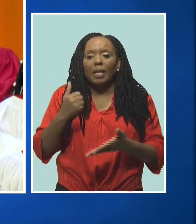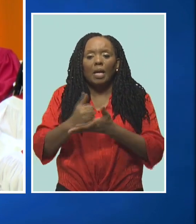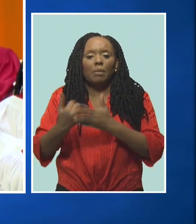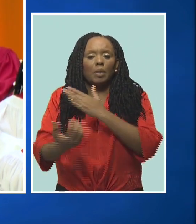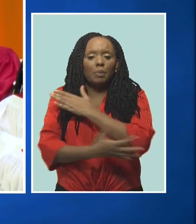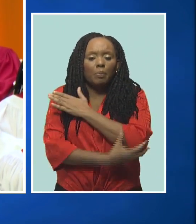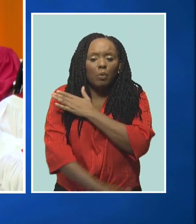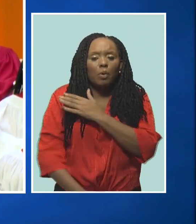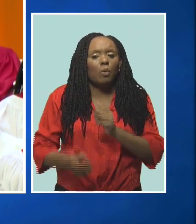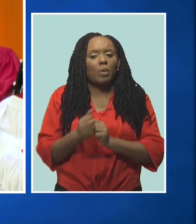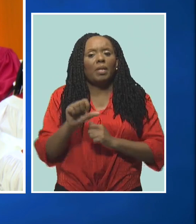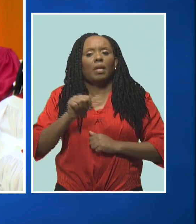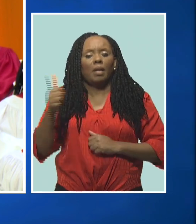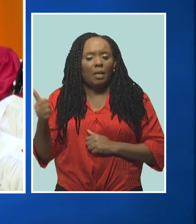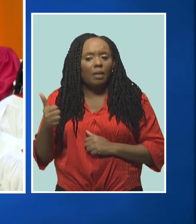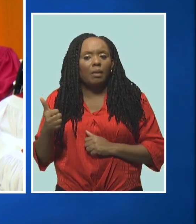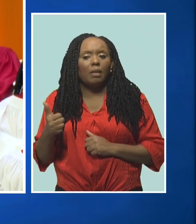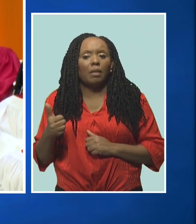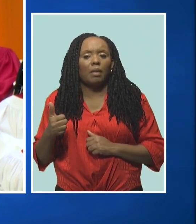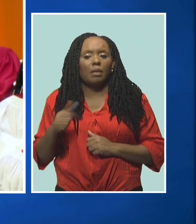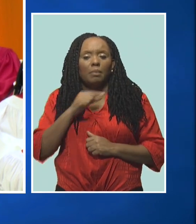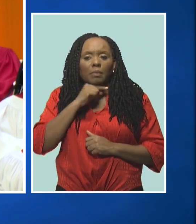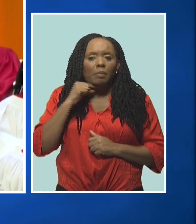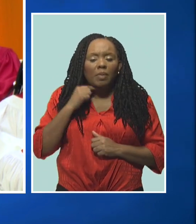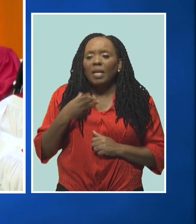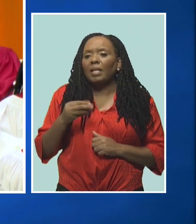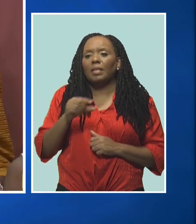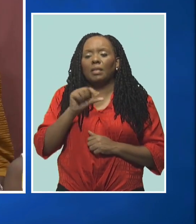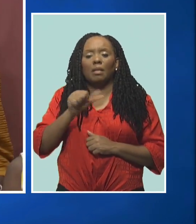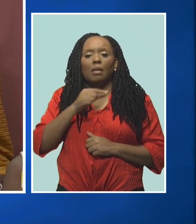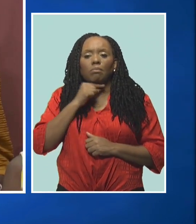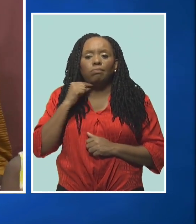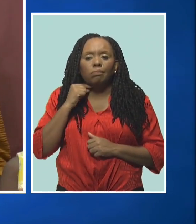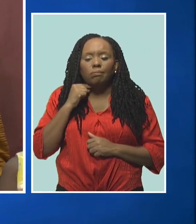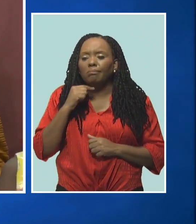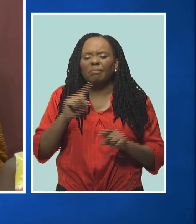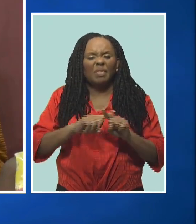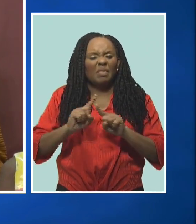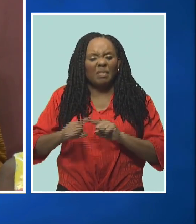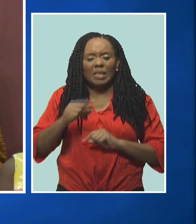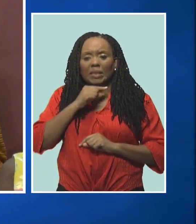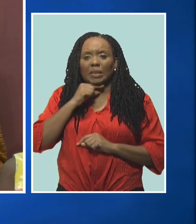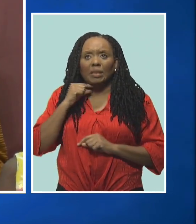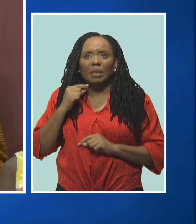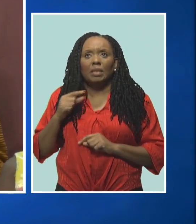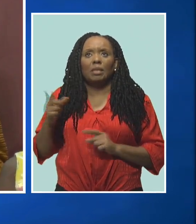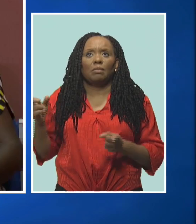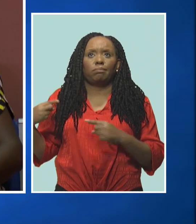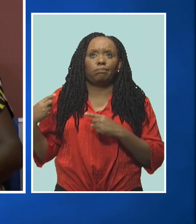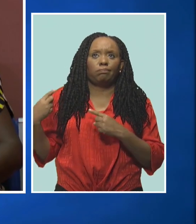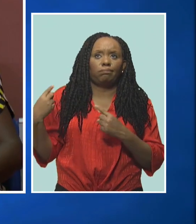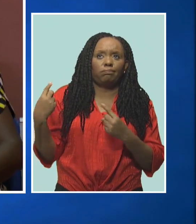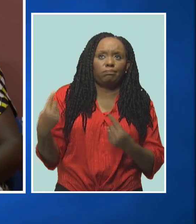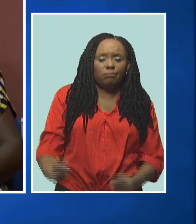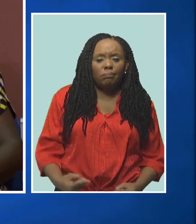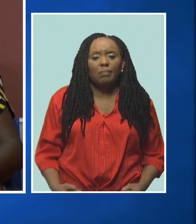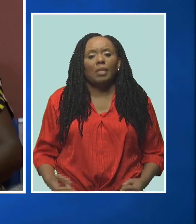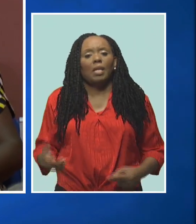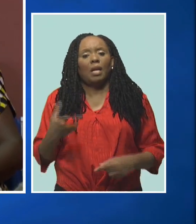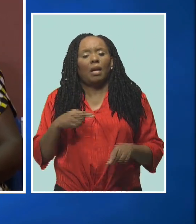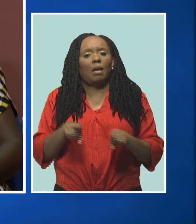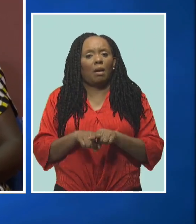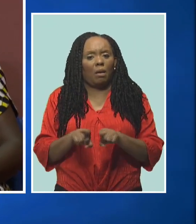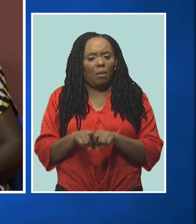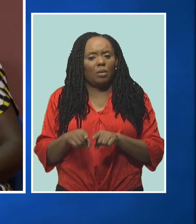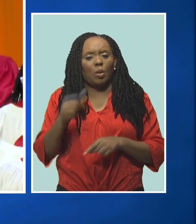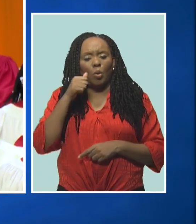racial barrier-breaking initiatives of Bishop Bree, and all the way to the ordination of women under Bishop